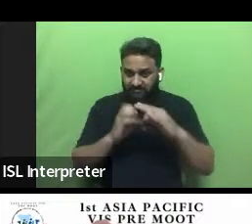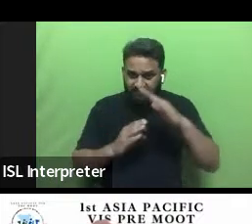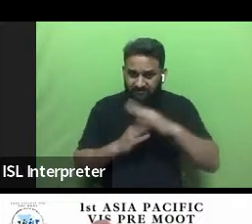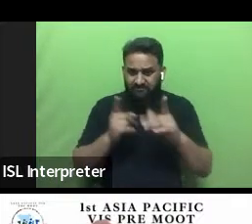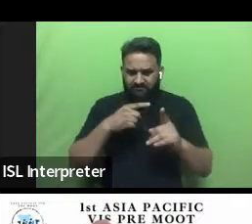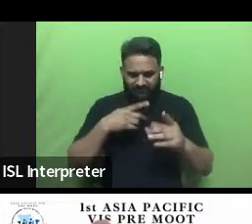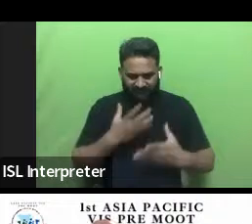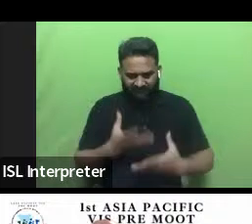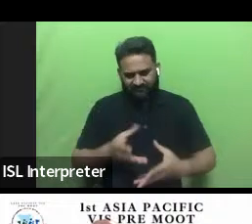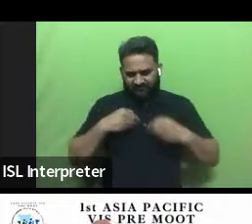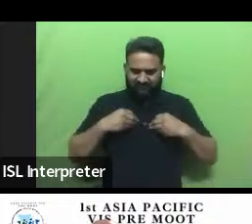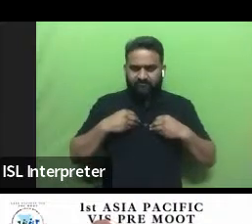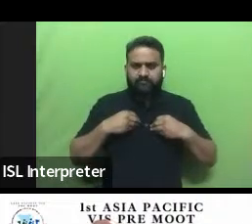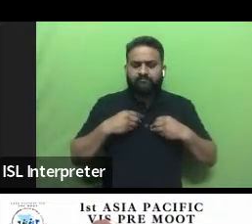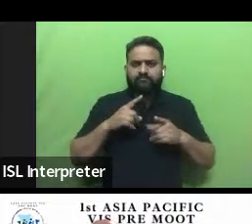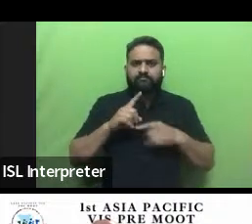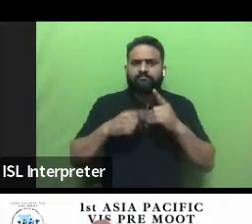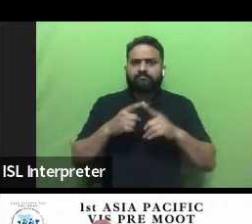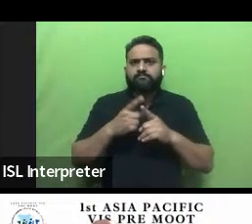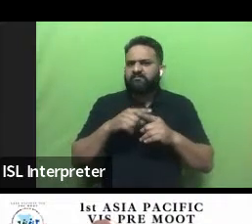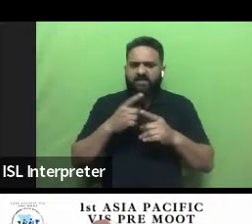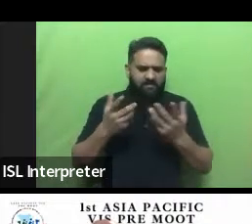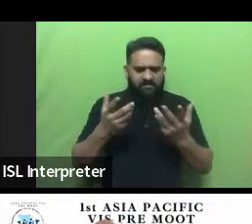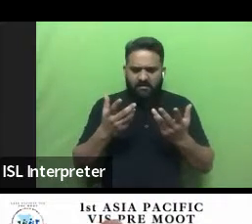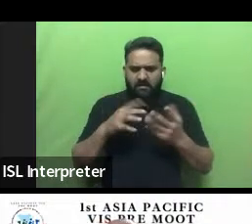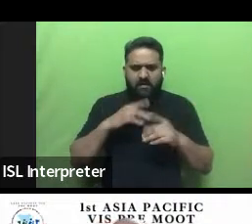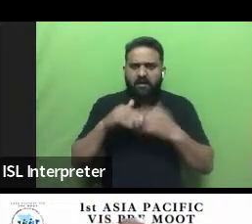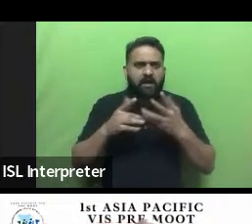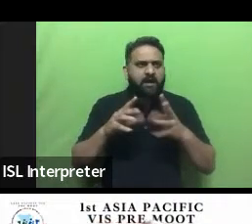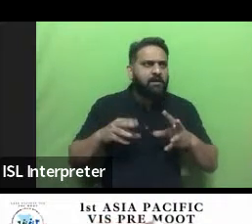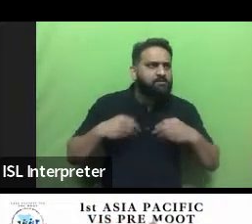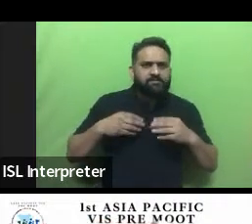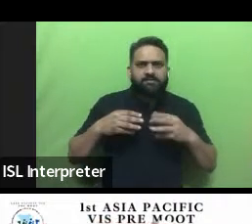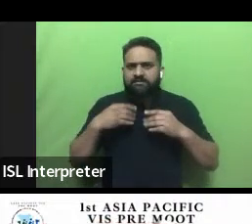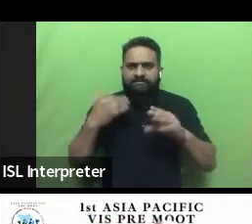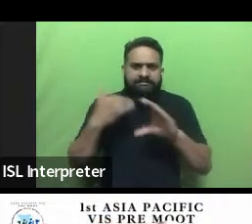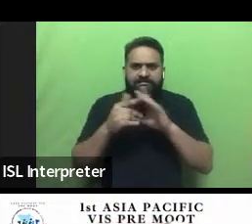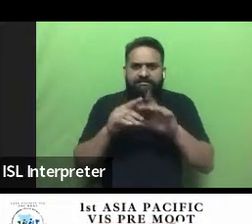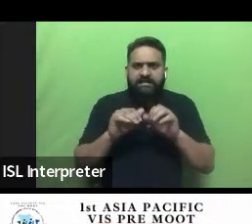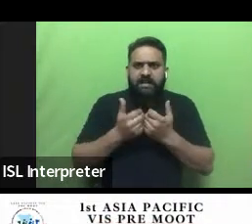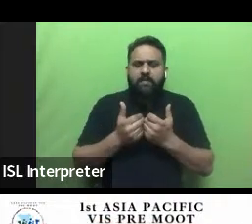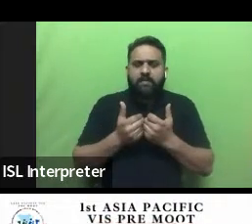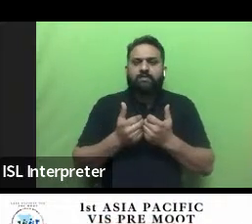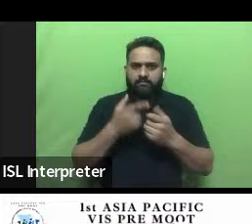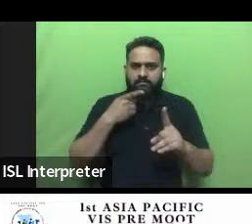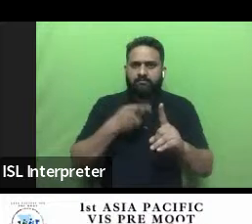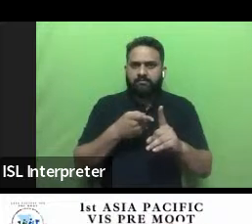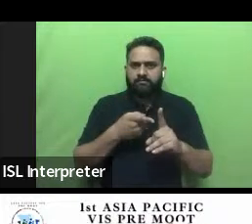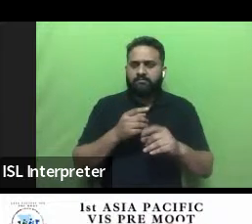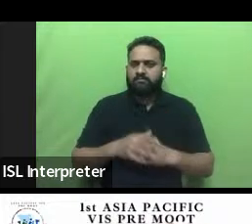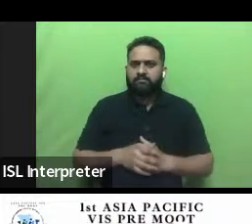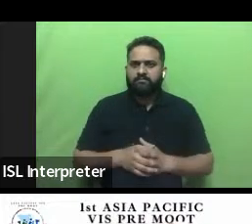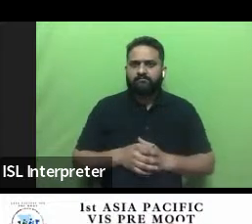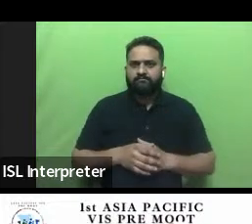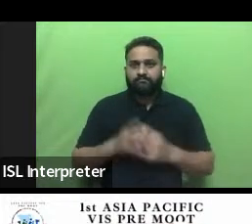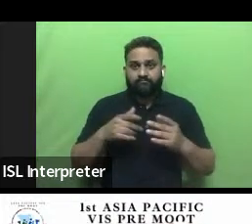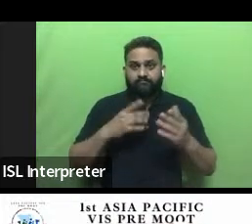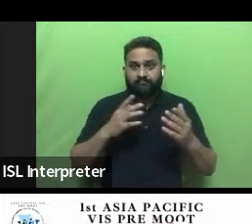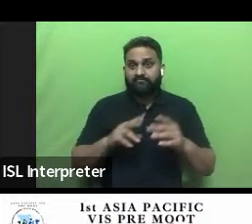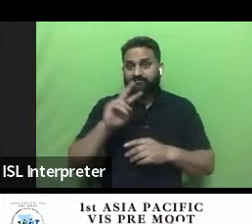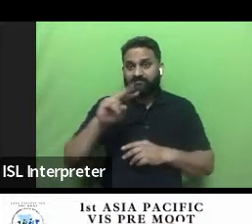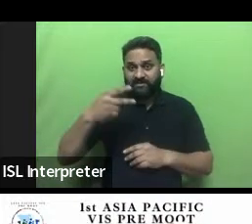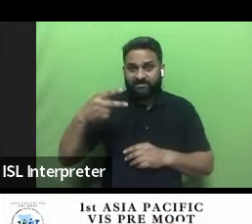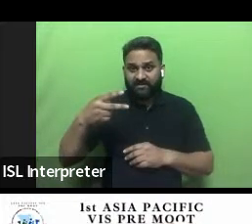accept. And thus this can be construed as an acceptance of the email of the 1st of April. Now, turning to our second